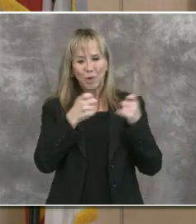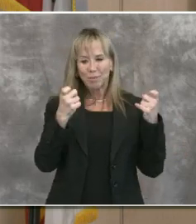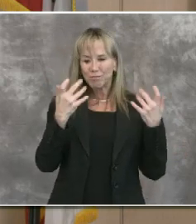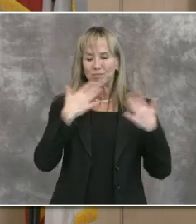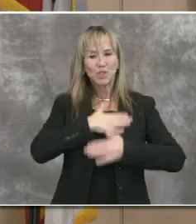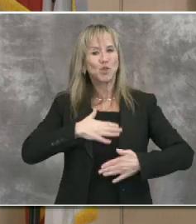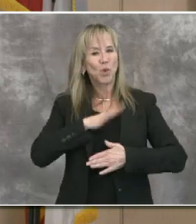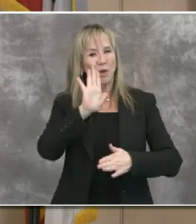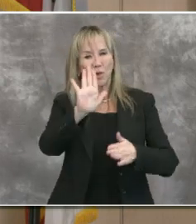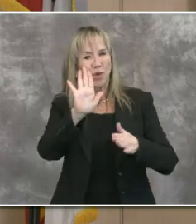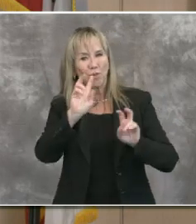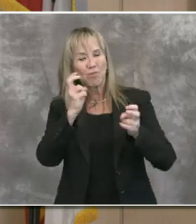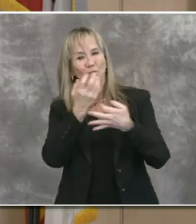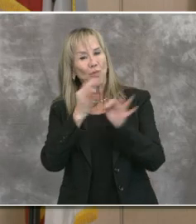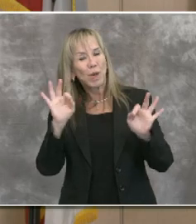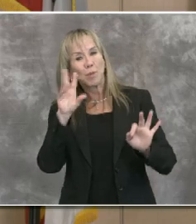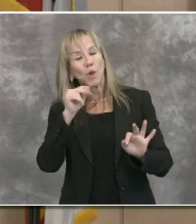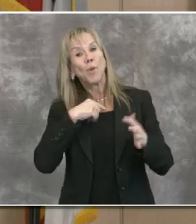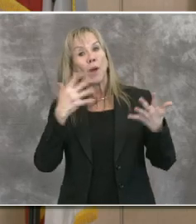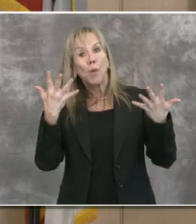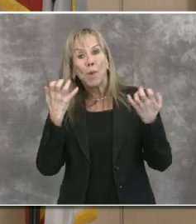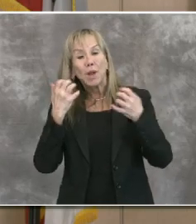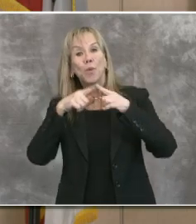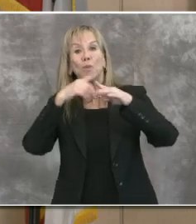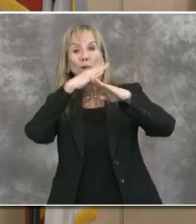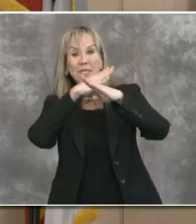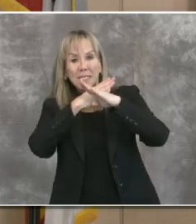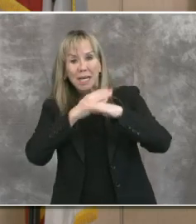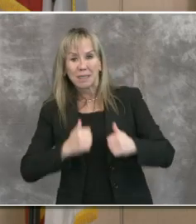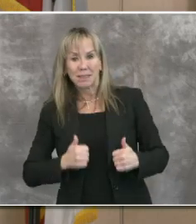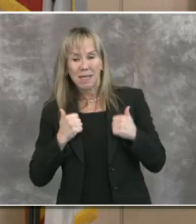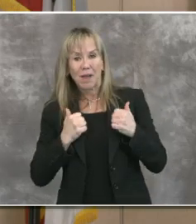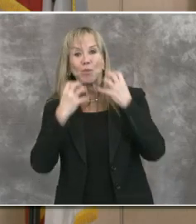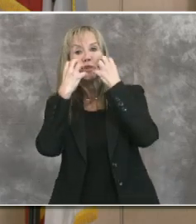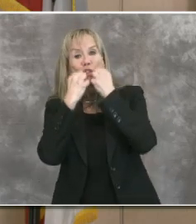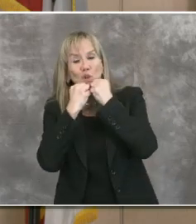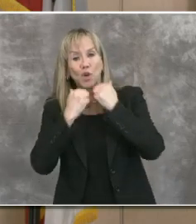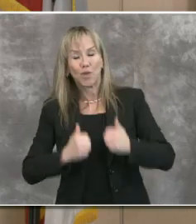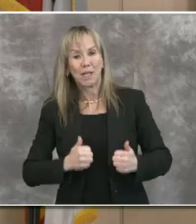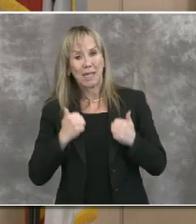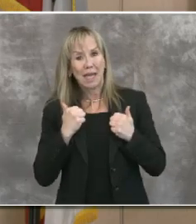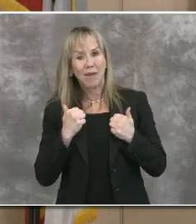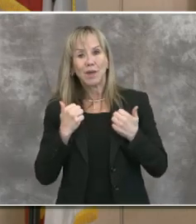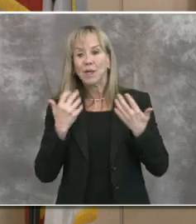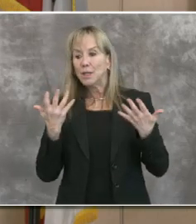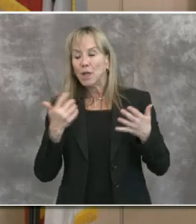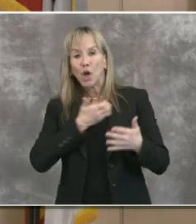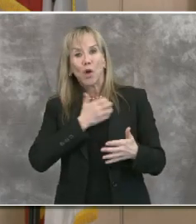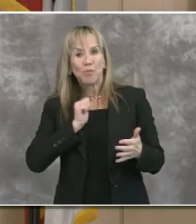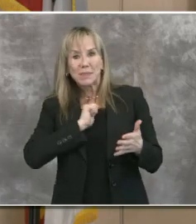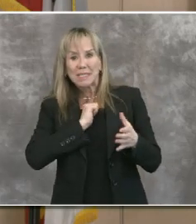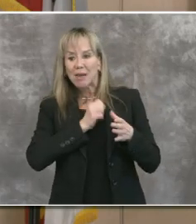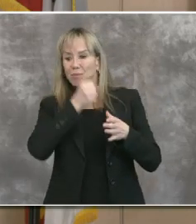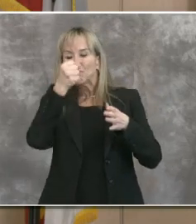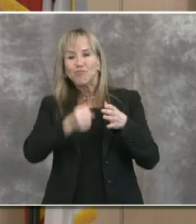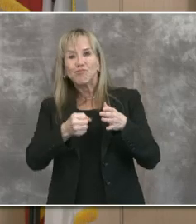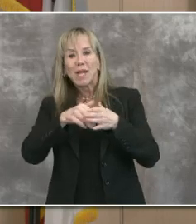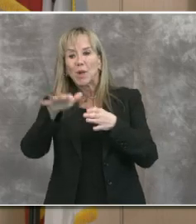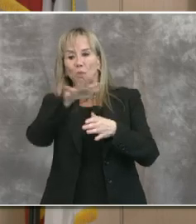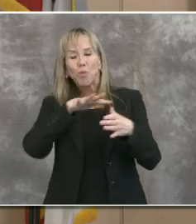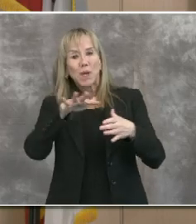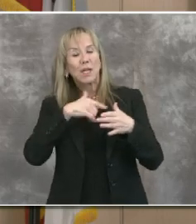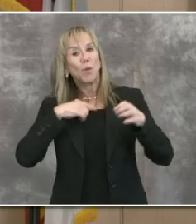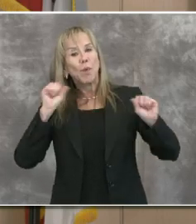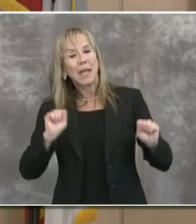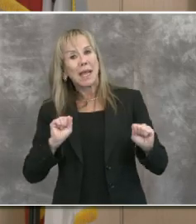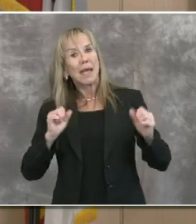out of a desire to protect life, to preserve life. They're out of a desire to put ourselves in the region, in the position as a region that we can come